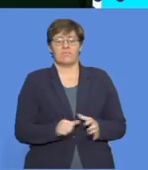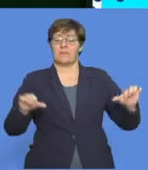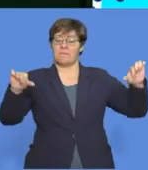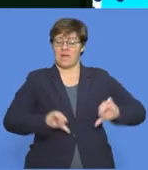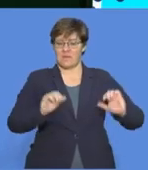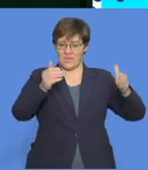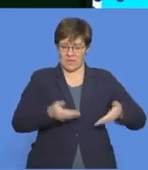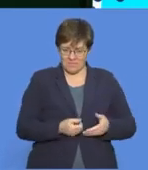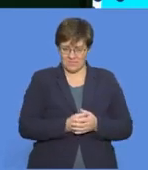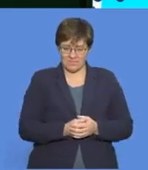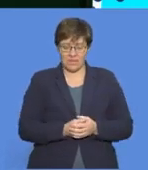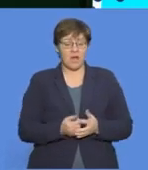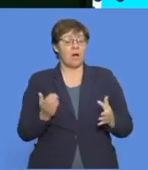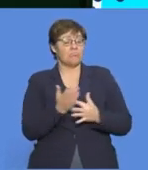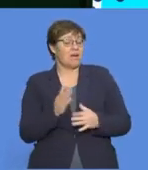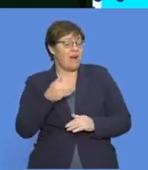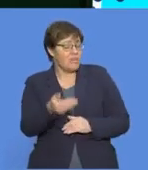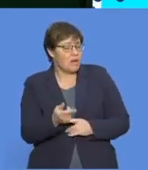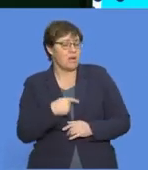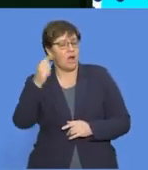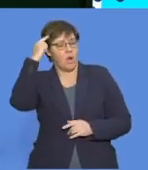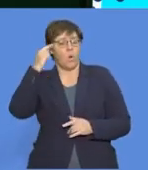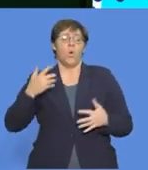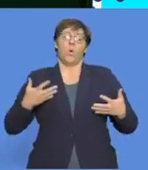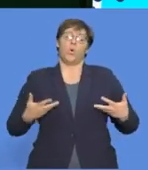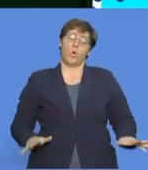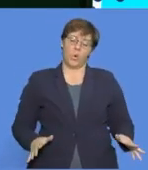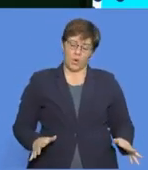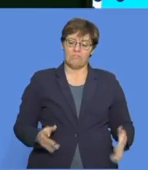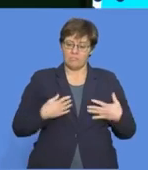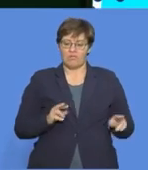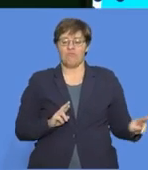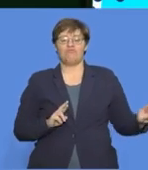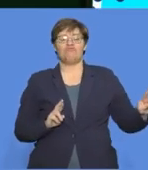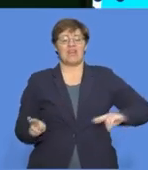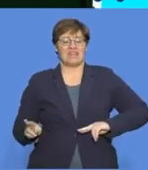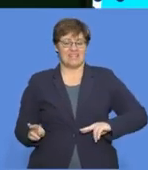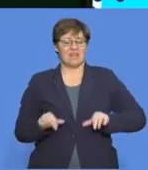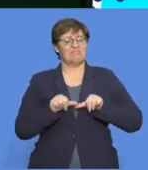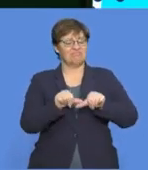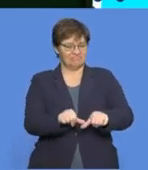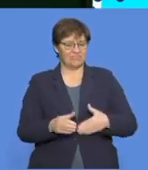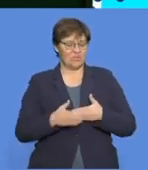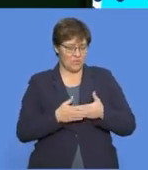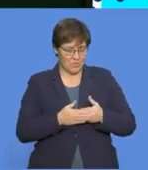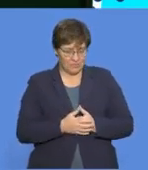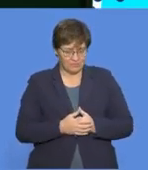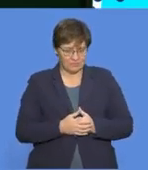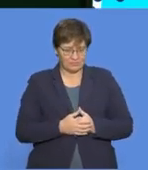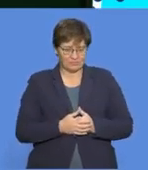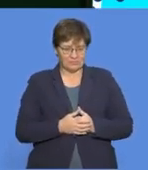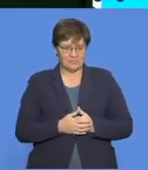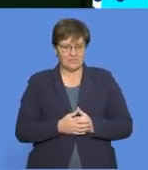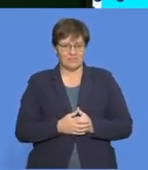Welcome back after your break, and I hope your brains have had a bit of a break so you are ready for the next section of work that we are going to